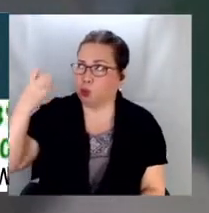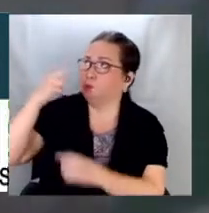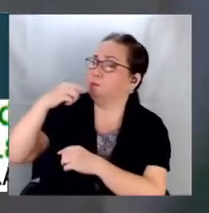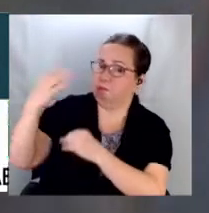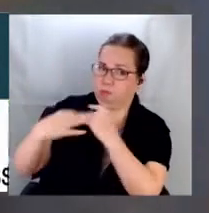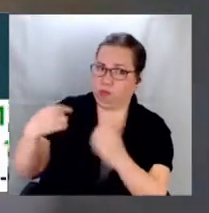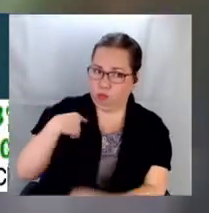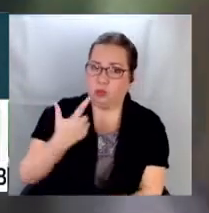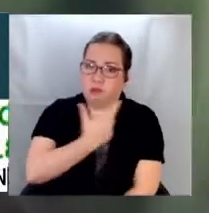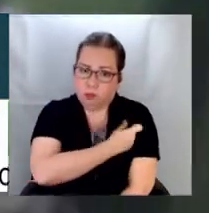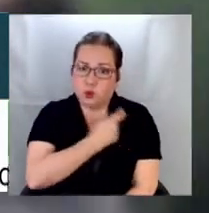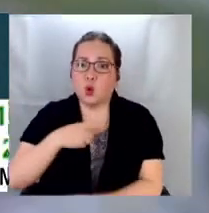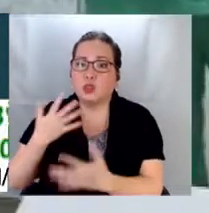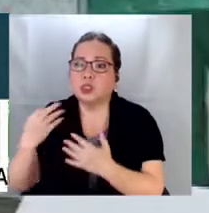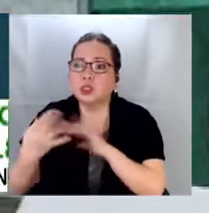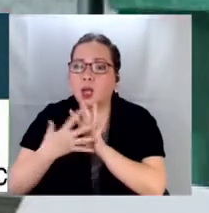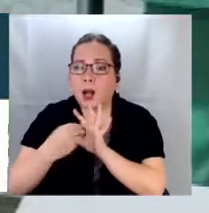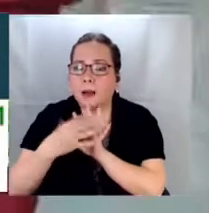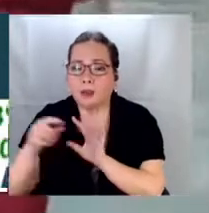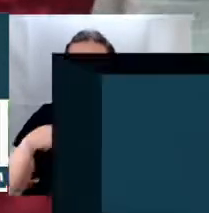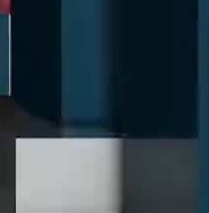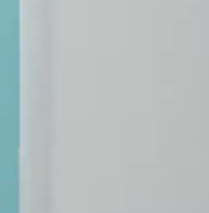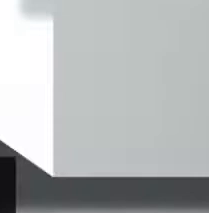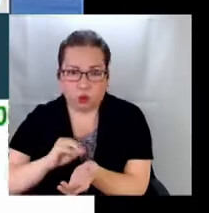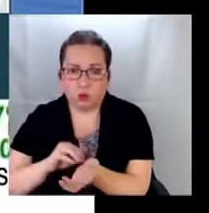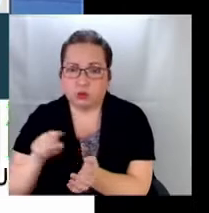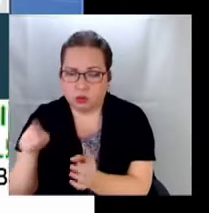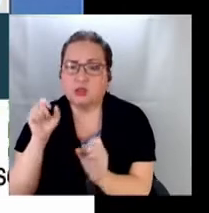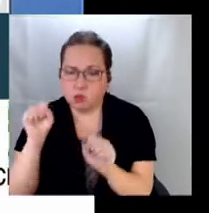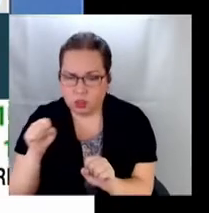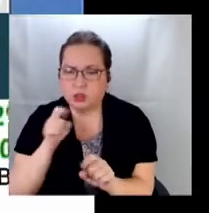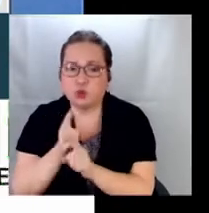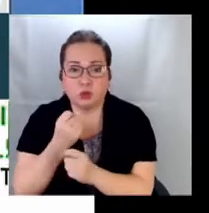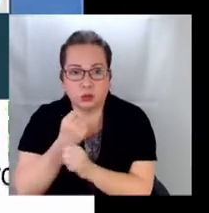convince health workers that the vaccines are safe. Hindi naman ako